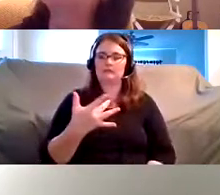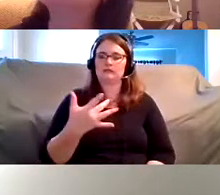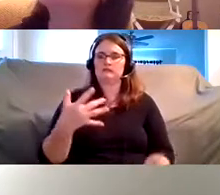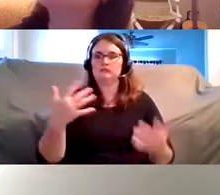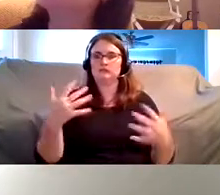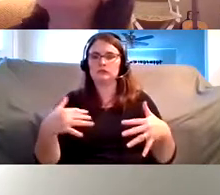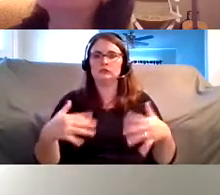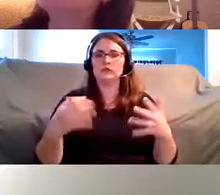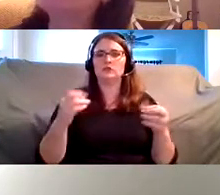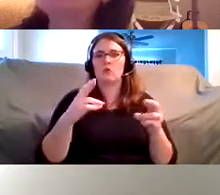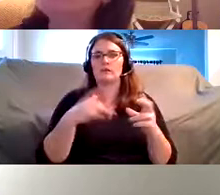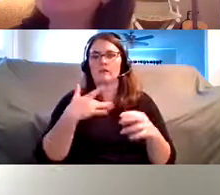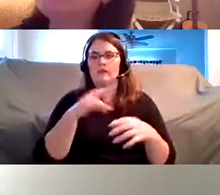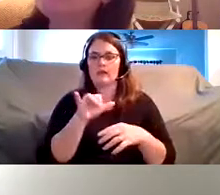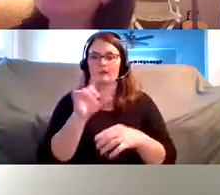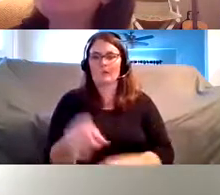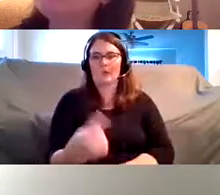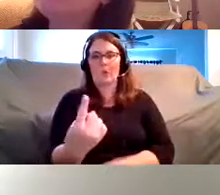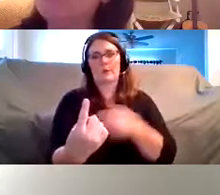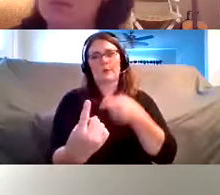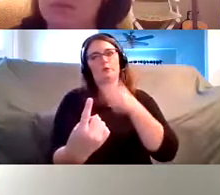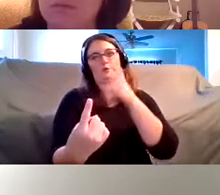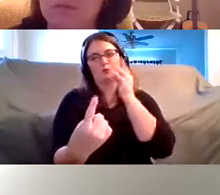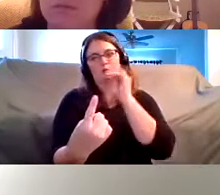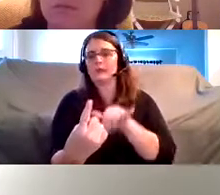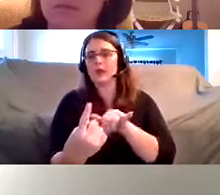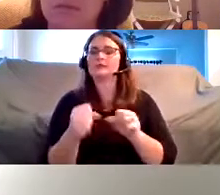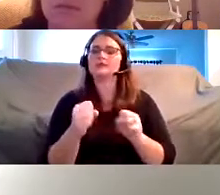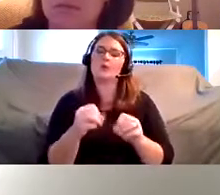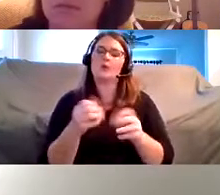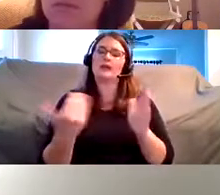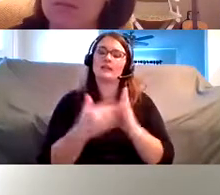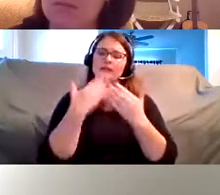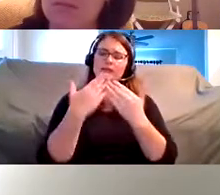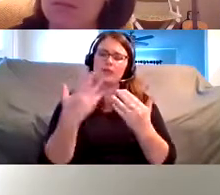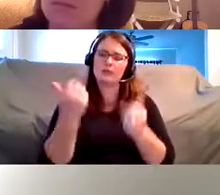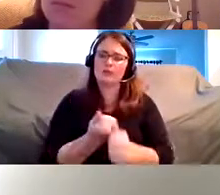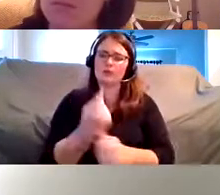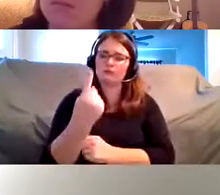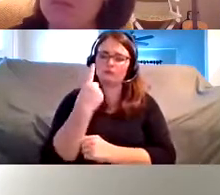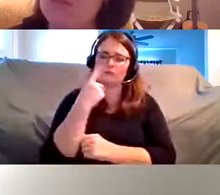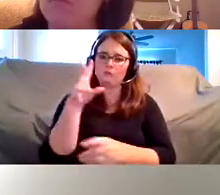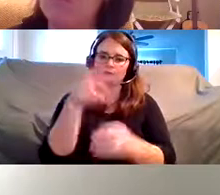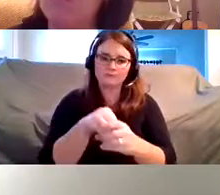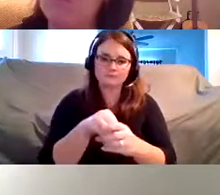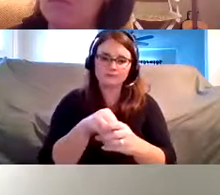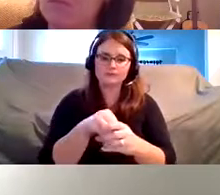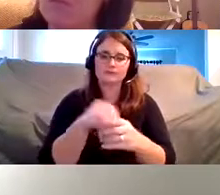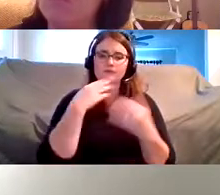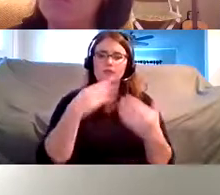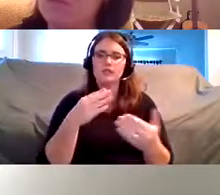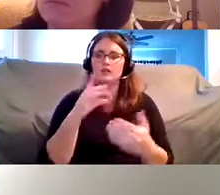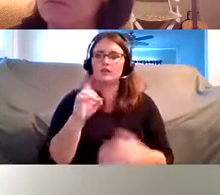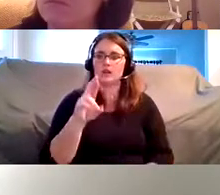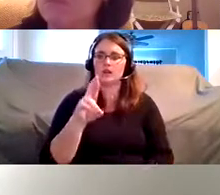one experiencing it. So again, thank you for everybody for participating, for Dr. Loazes for leading